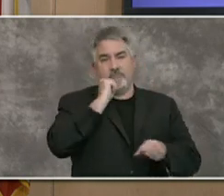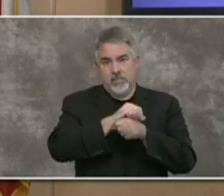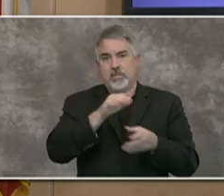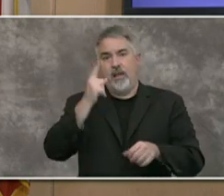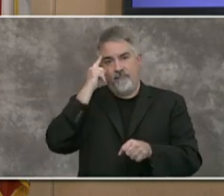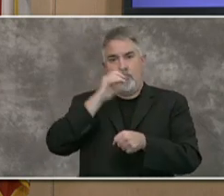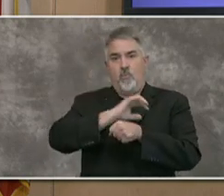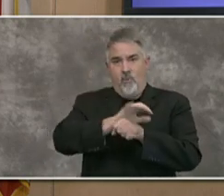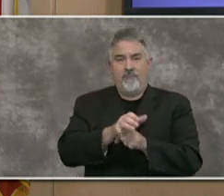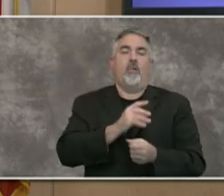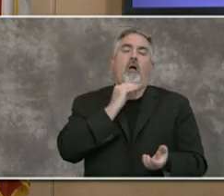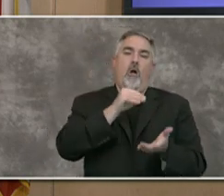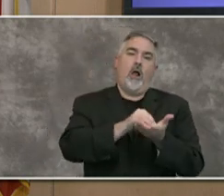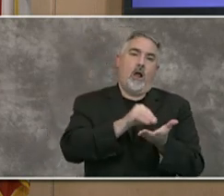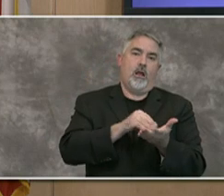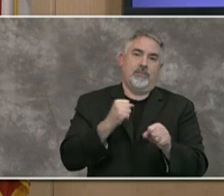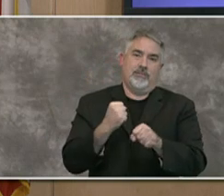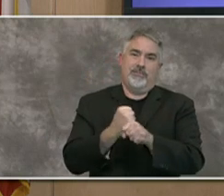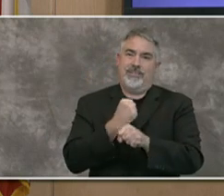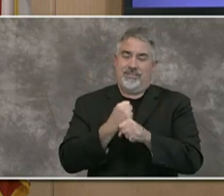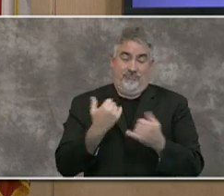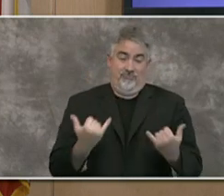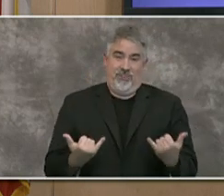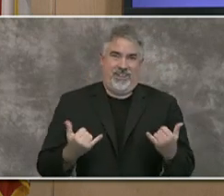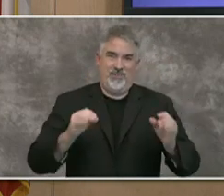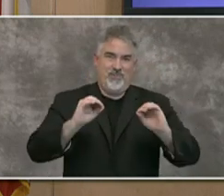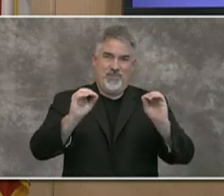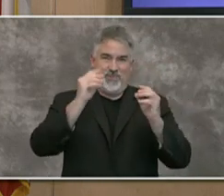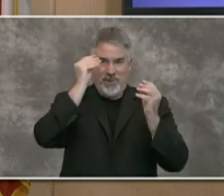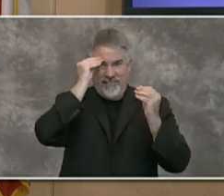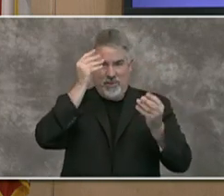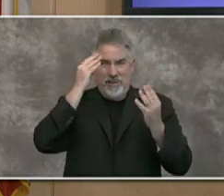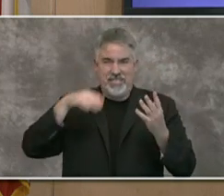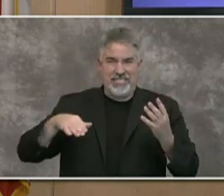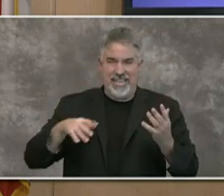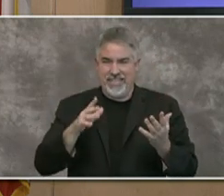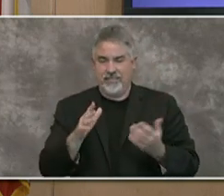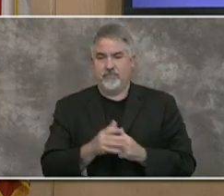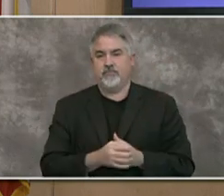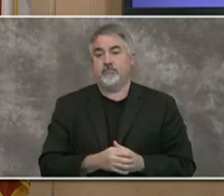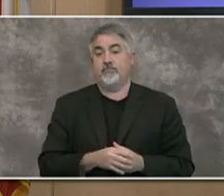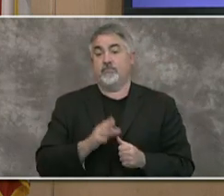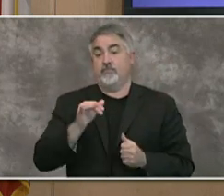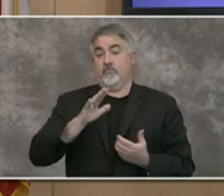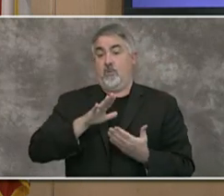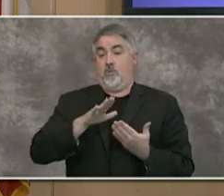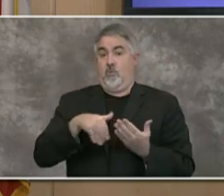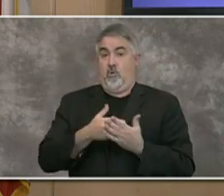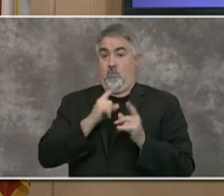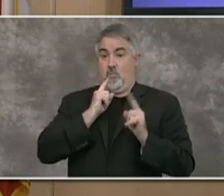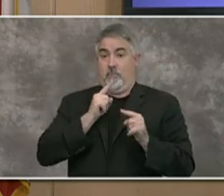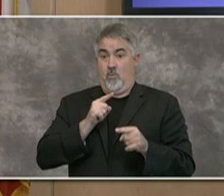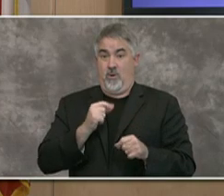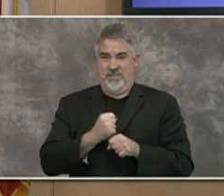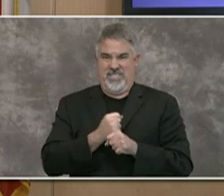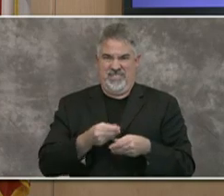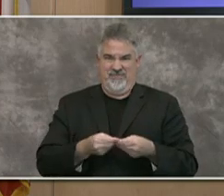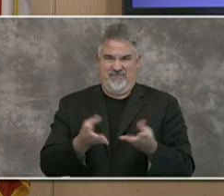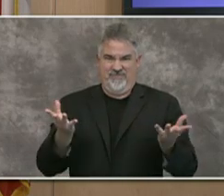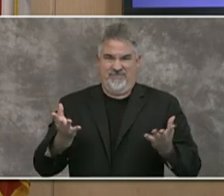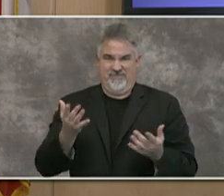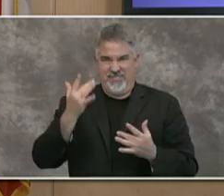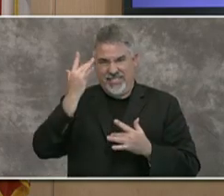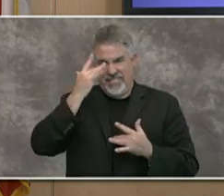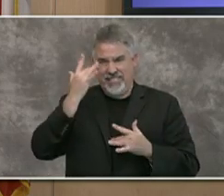lab result. That takes time. So as is typical with really all reported communicable diseases, particularly with this